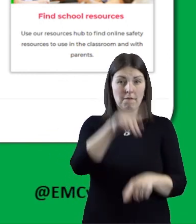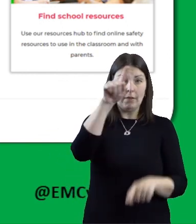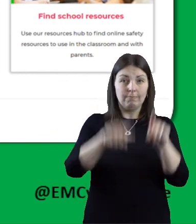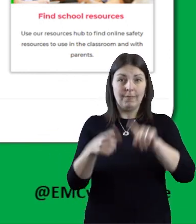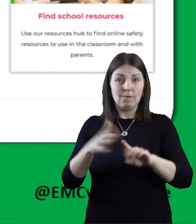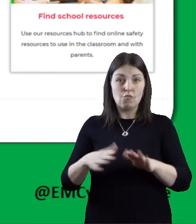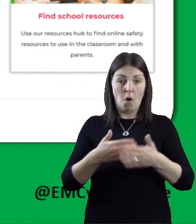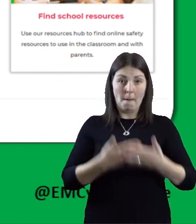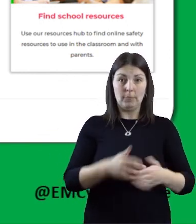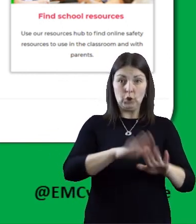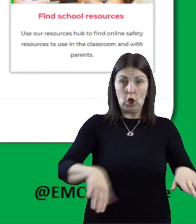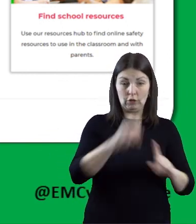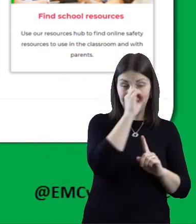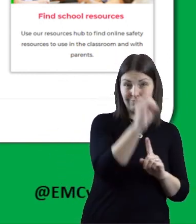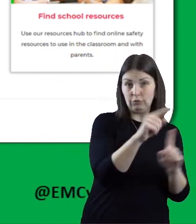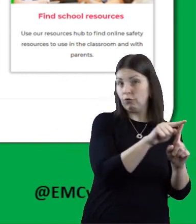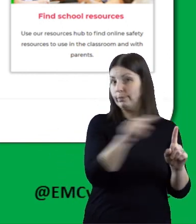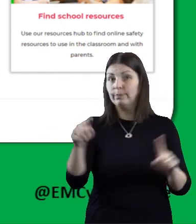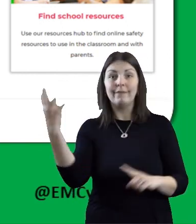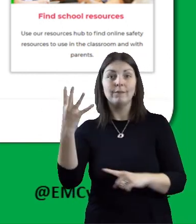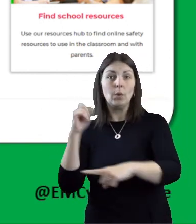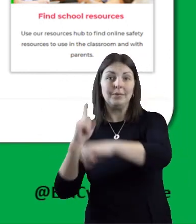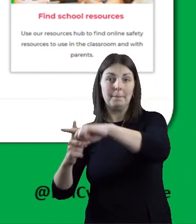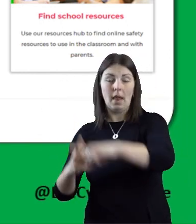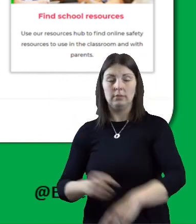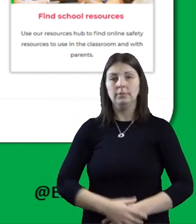content from age ranges 0 to 14 plus.